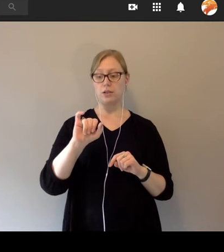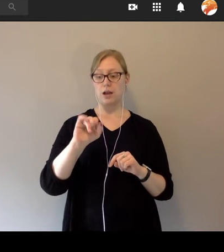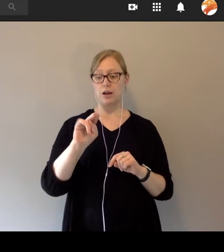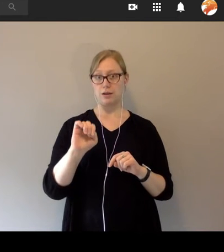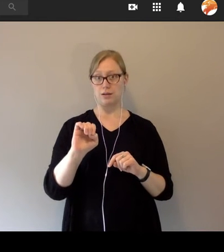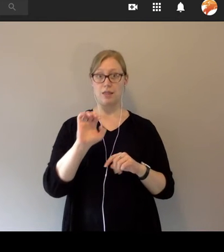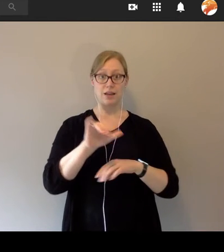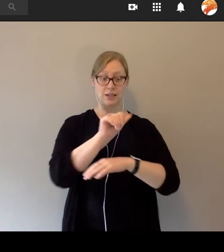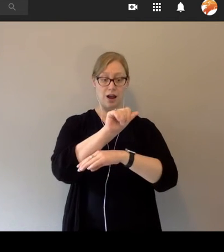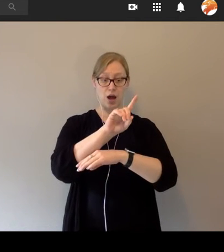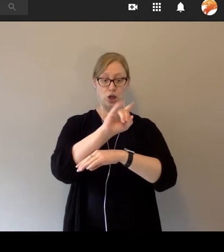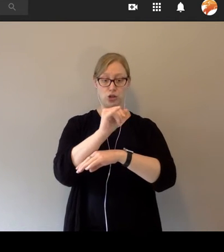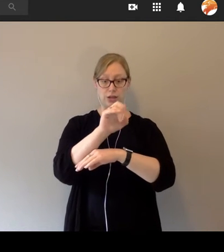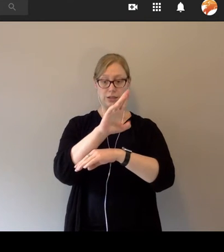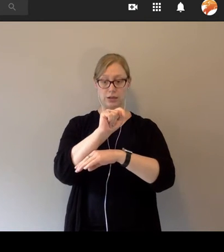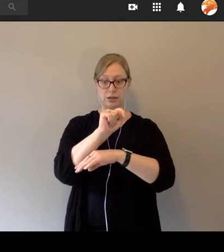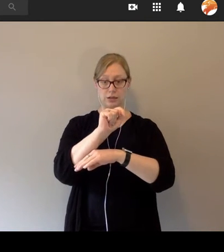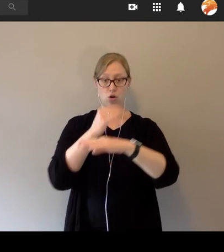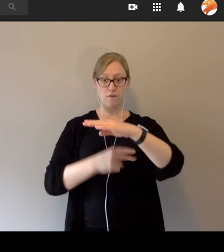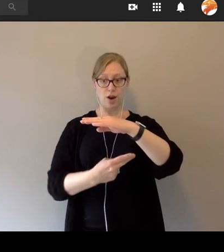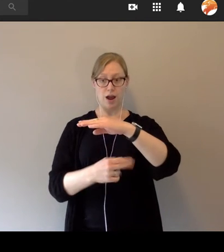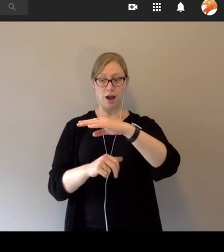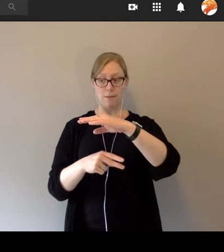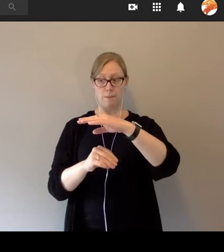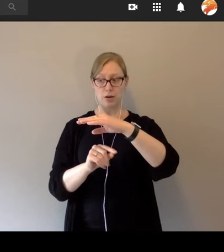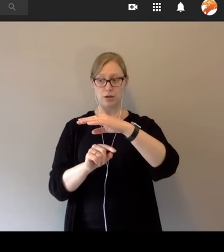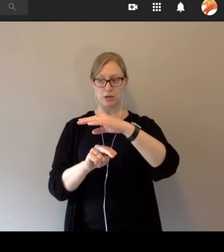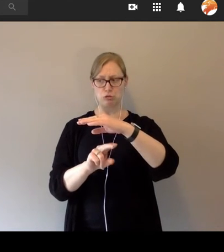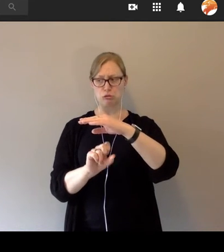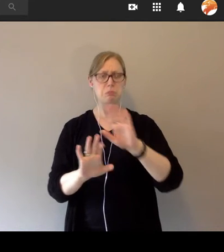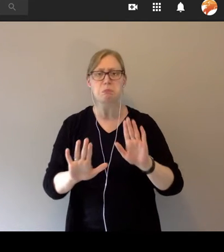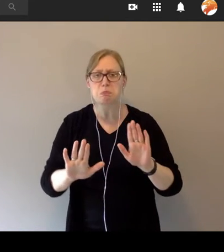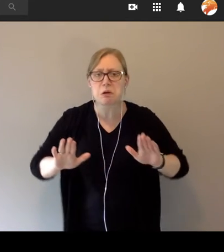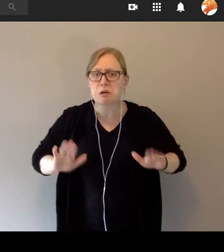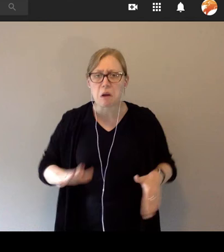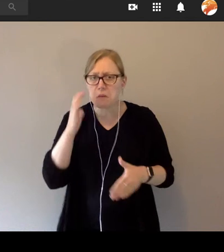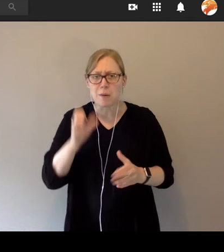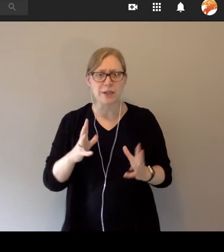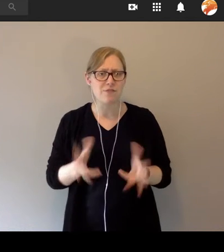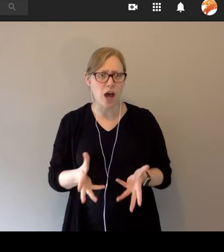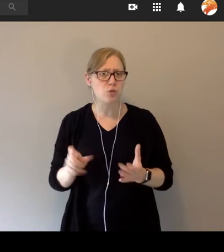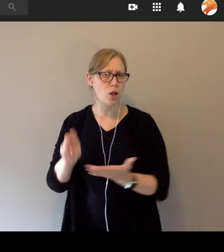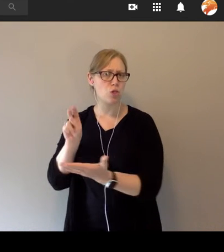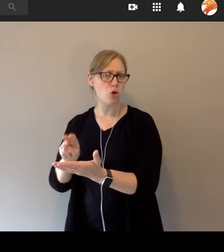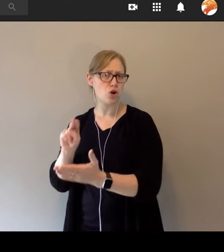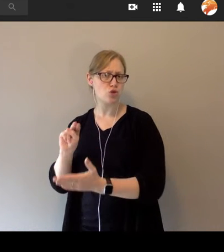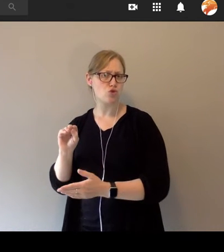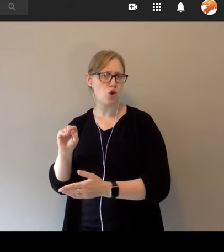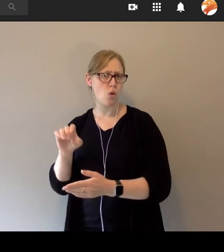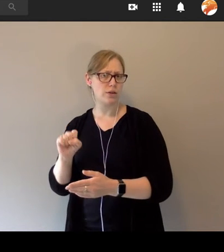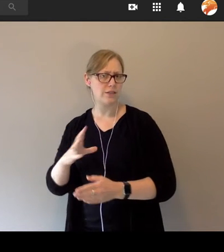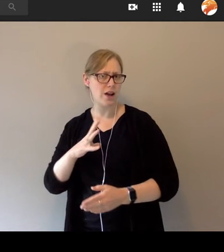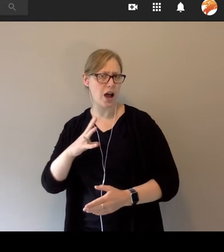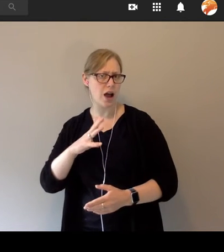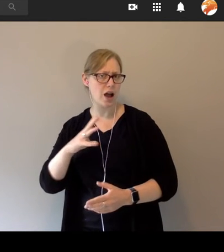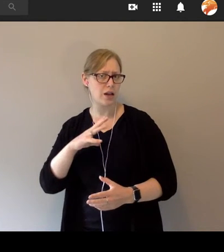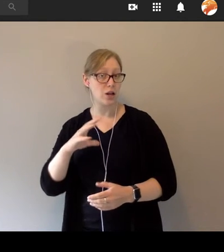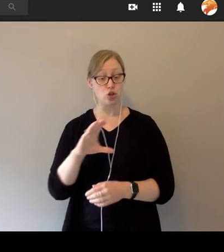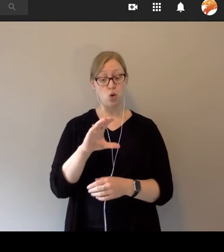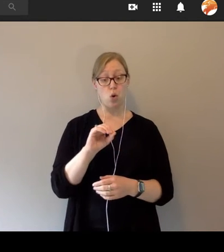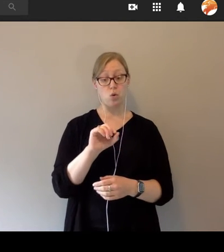you to have those memorized yet, so of course you can look at your notes. So if I say cosine of beta, that's going to